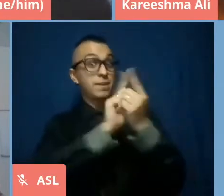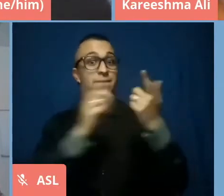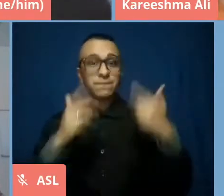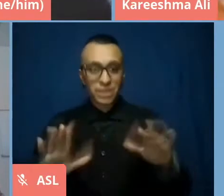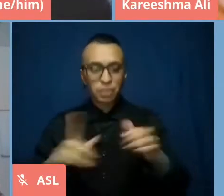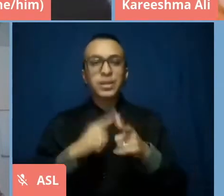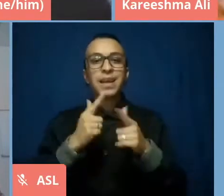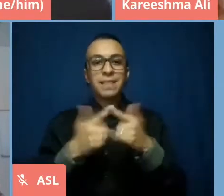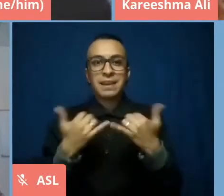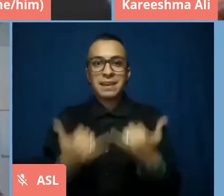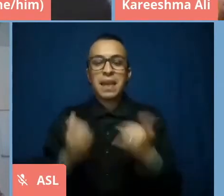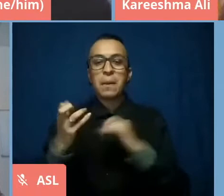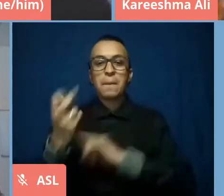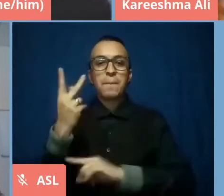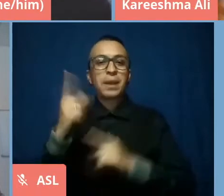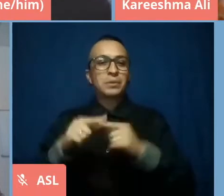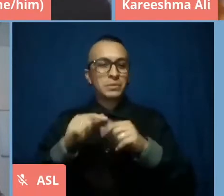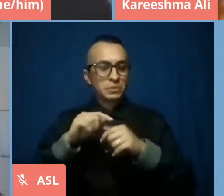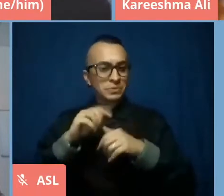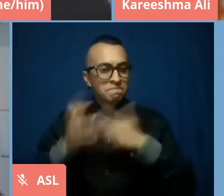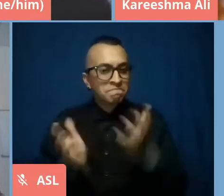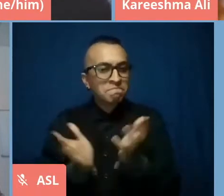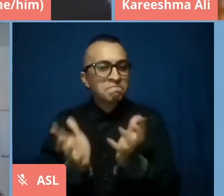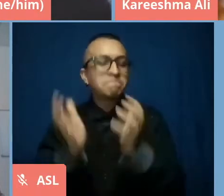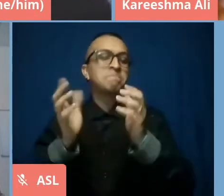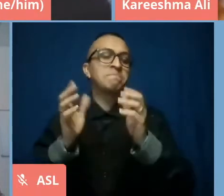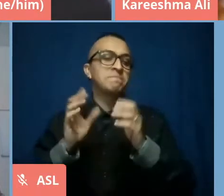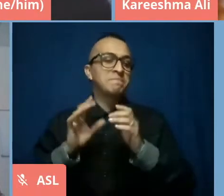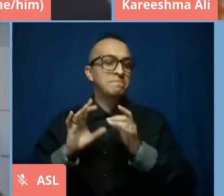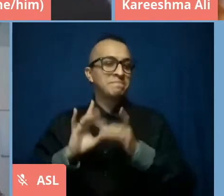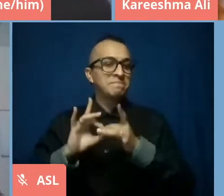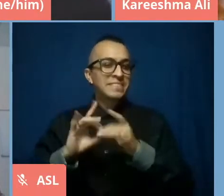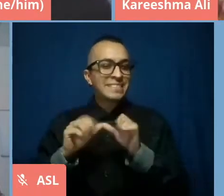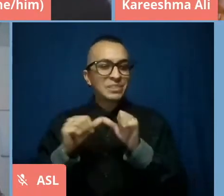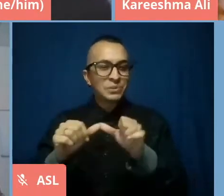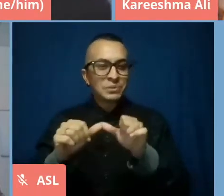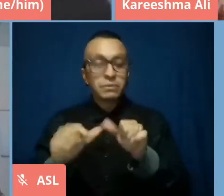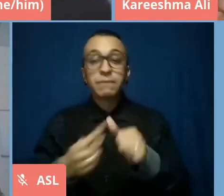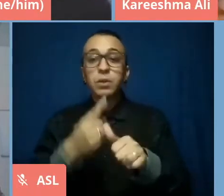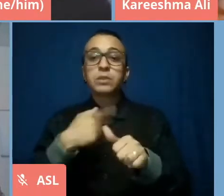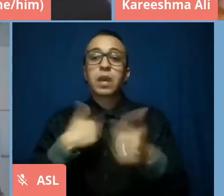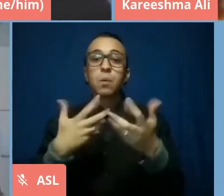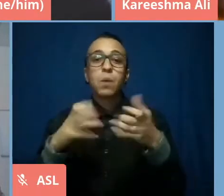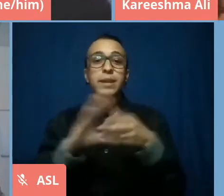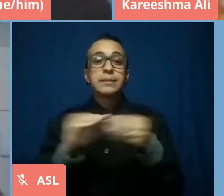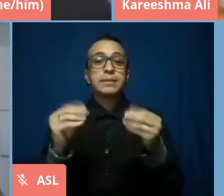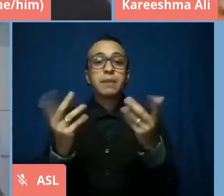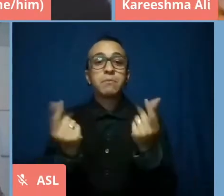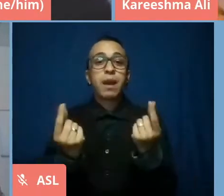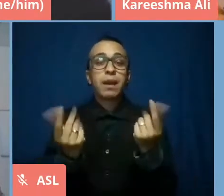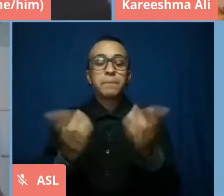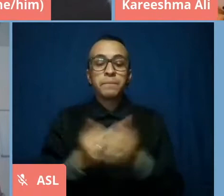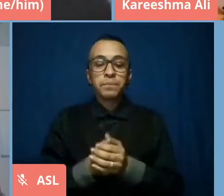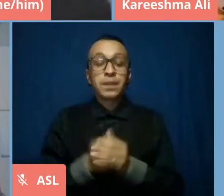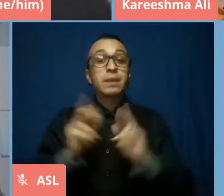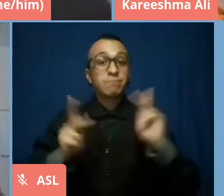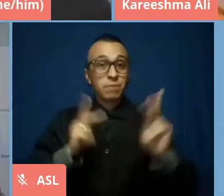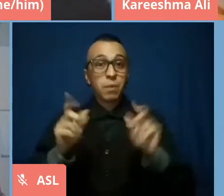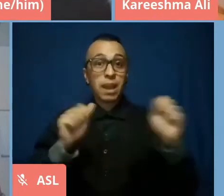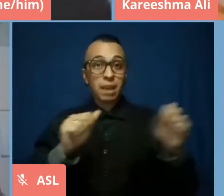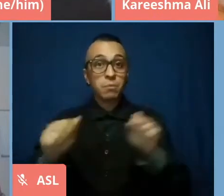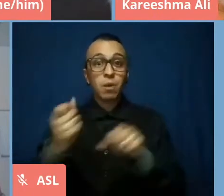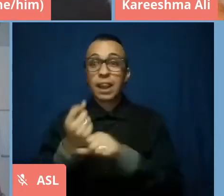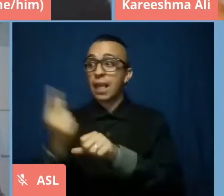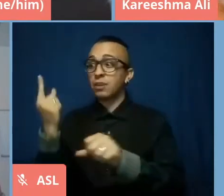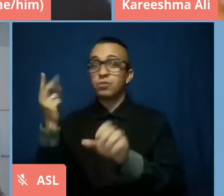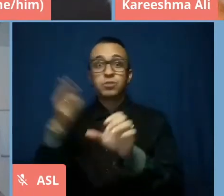again this year and build on those relationships. And the first thing that I'll just say is that for those that were able to join the forum last year